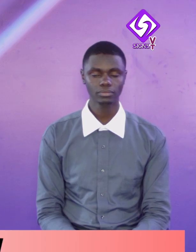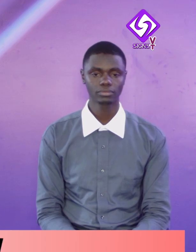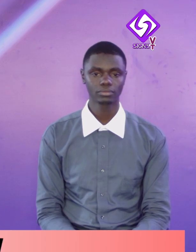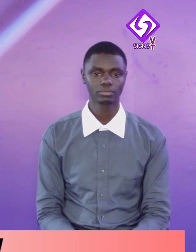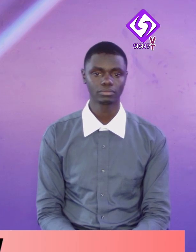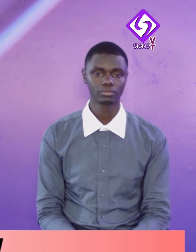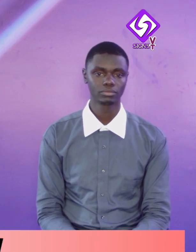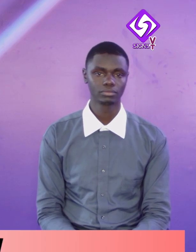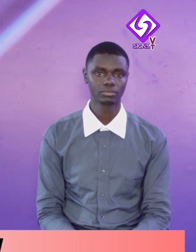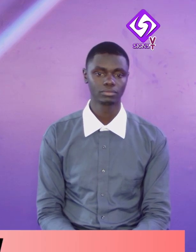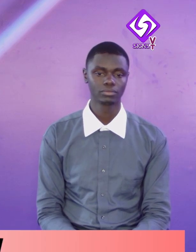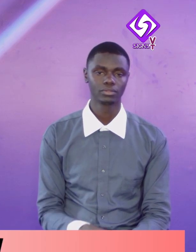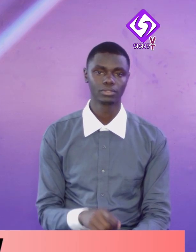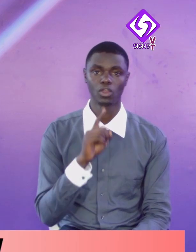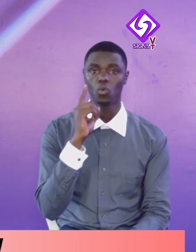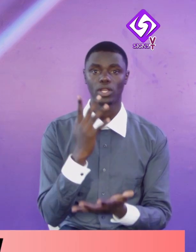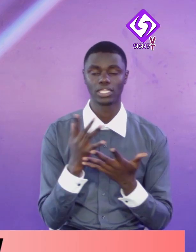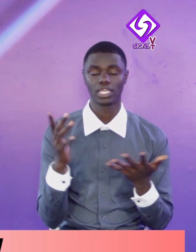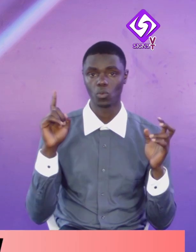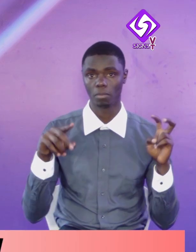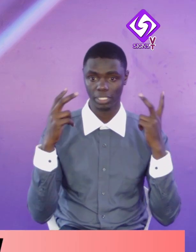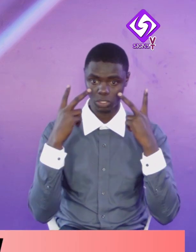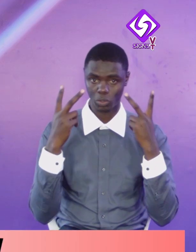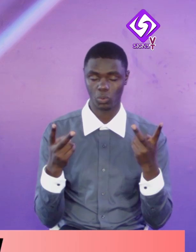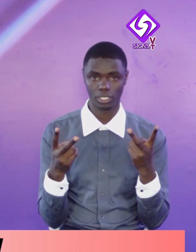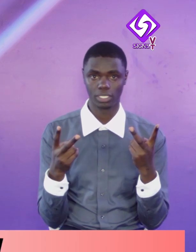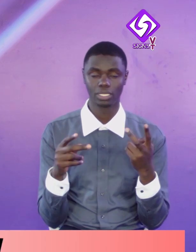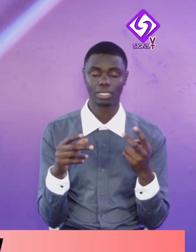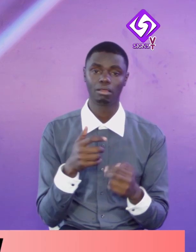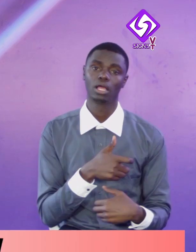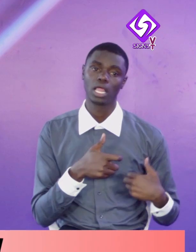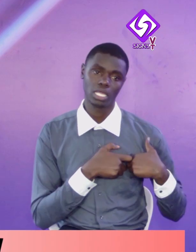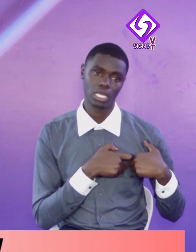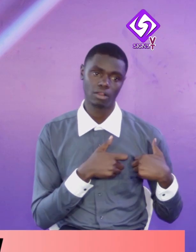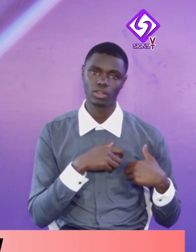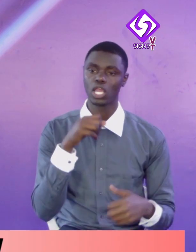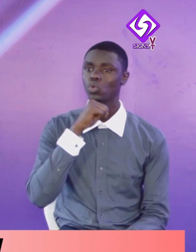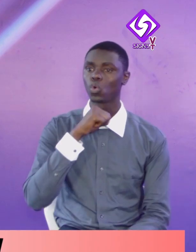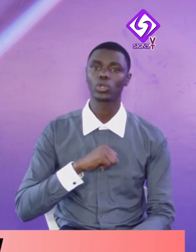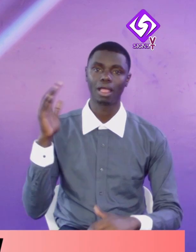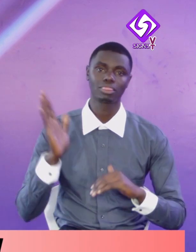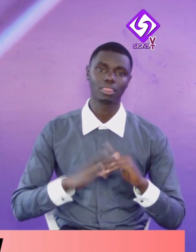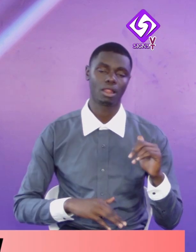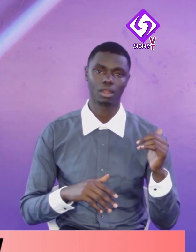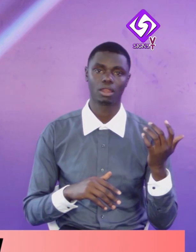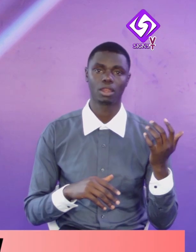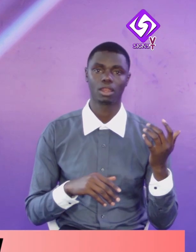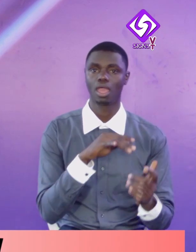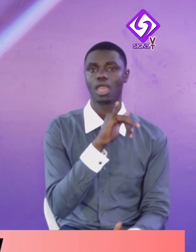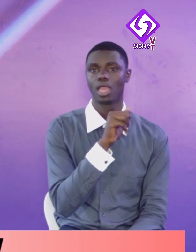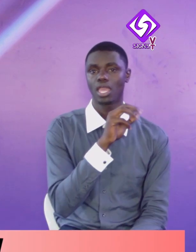also one thing we should also look in this matter, the girlfriend is older than Lamine Yamal.